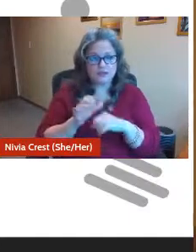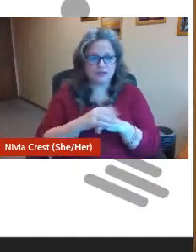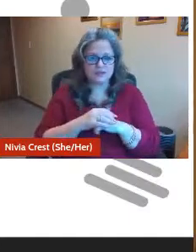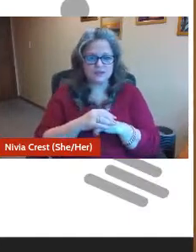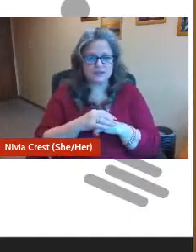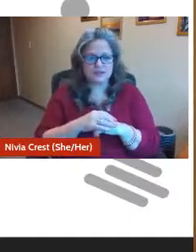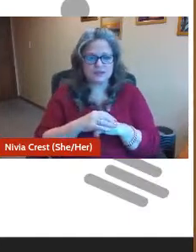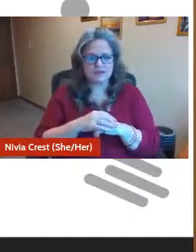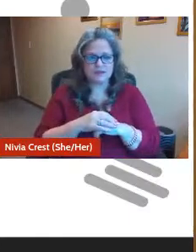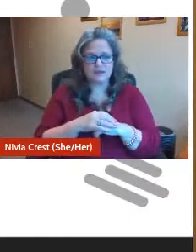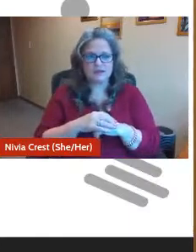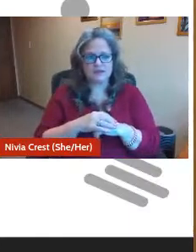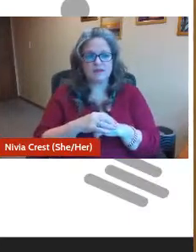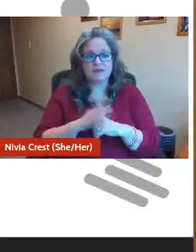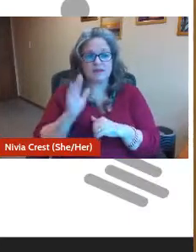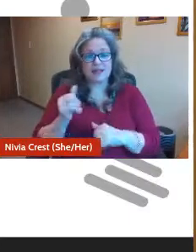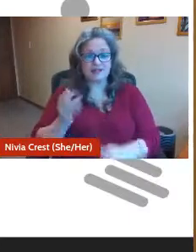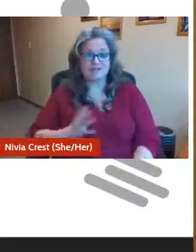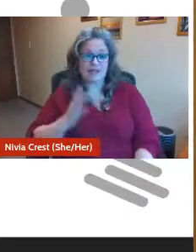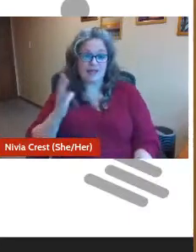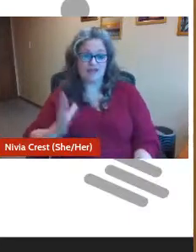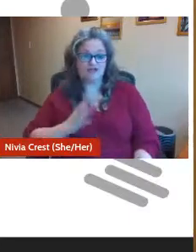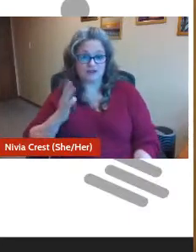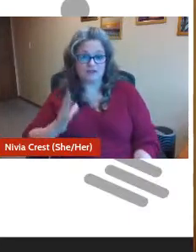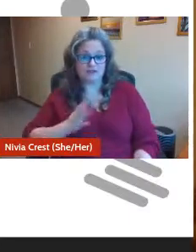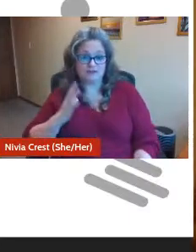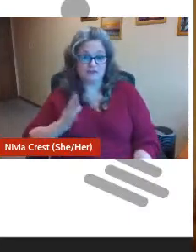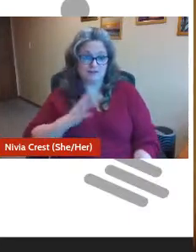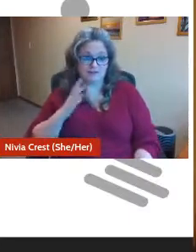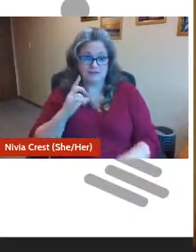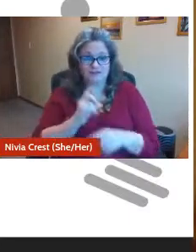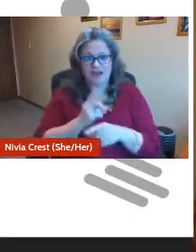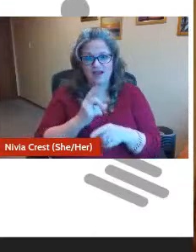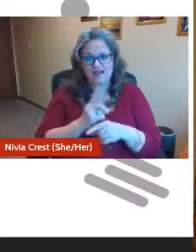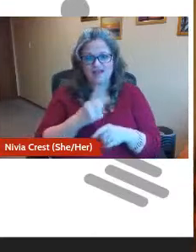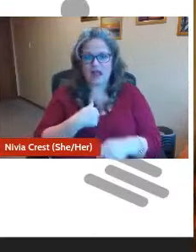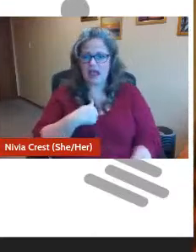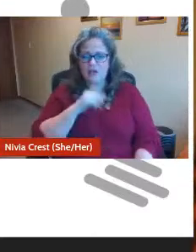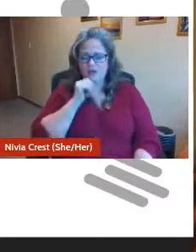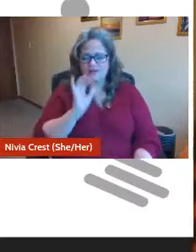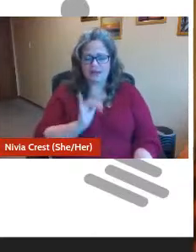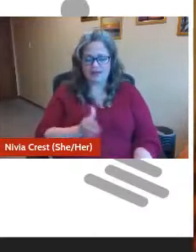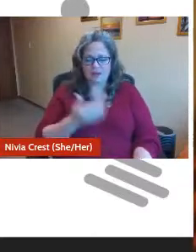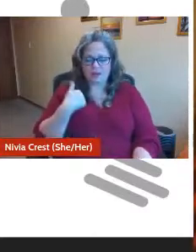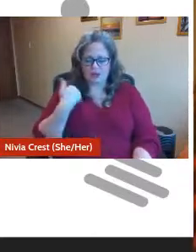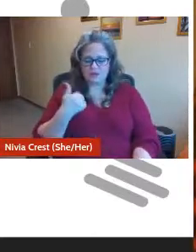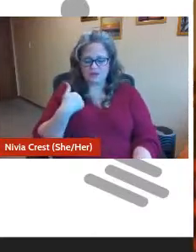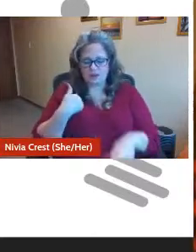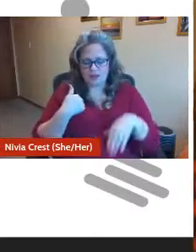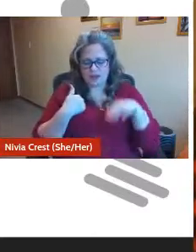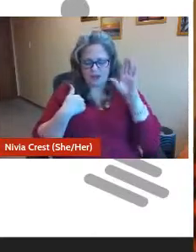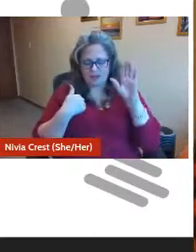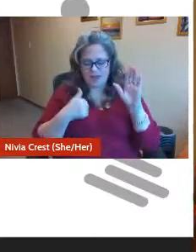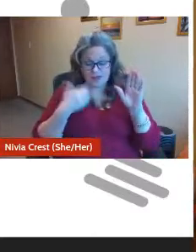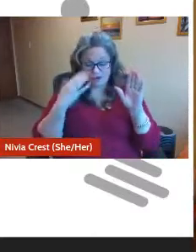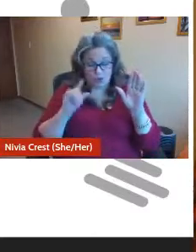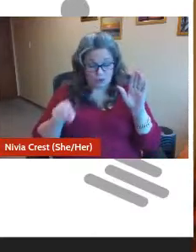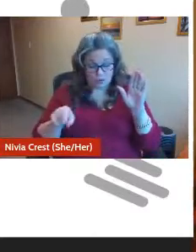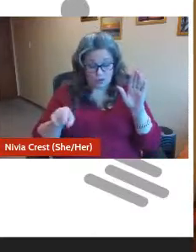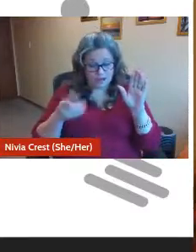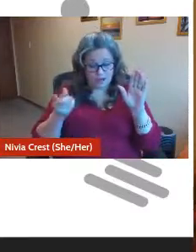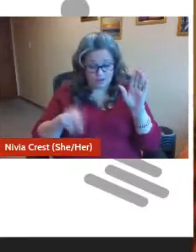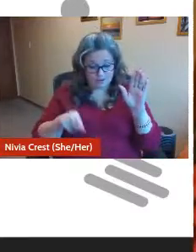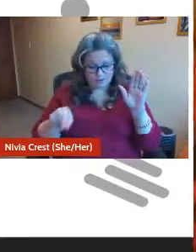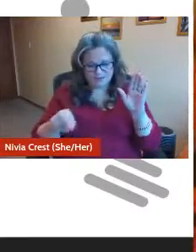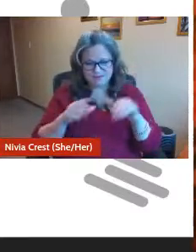That's, yeah, that's the fashionista. That's my fashionista. Mm-hmm. I wasn't even like that when I was little, so I don't know where that mess came from, but she's